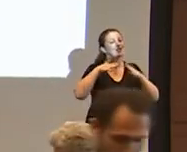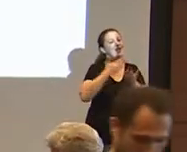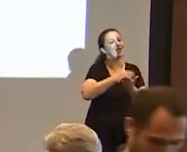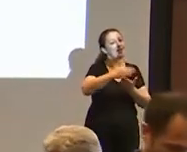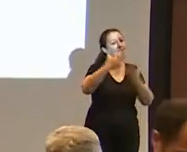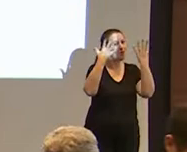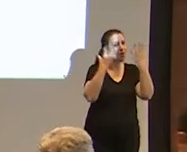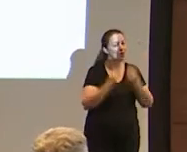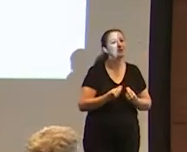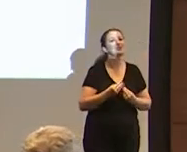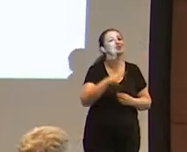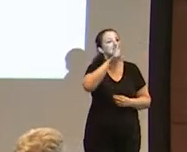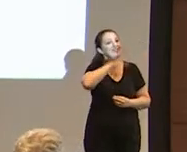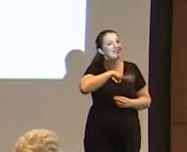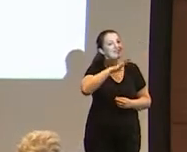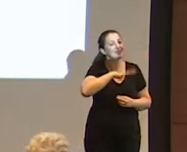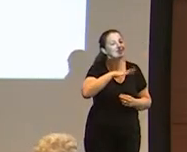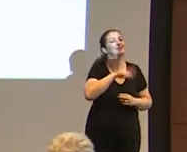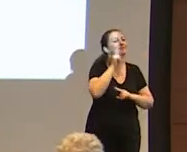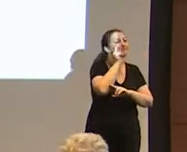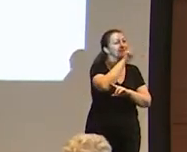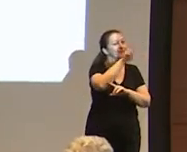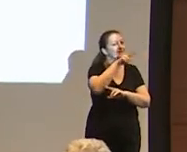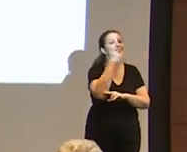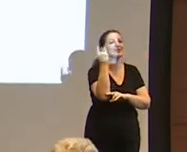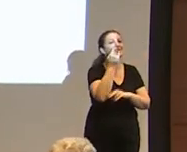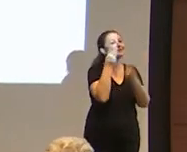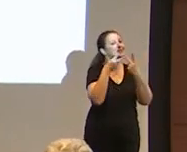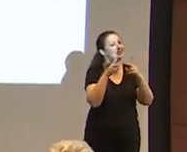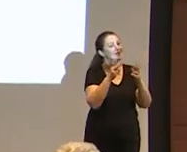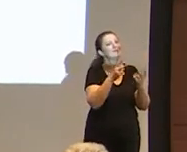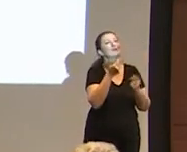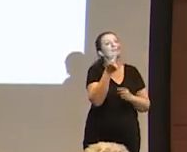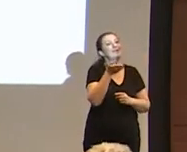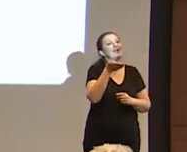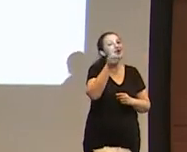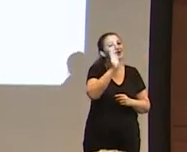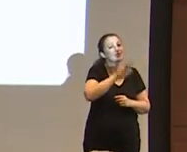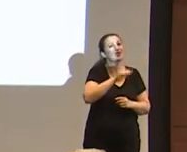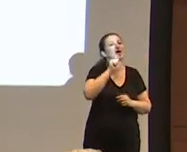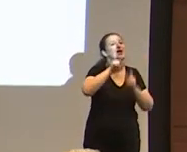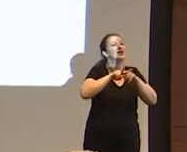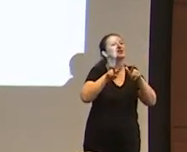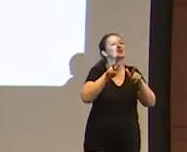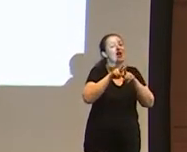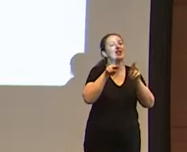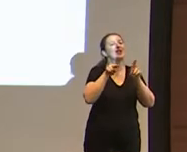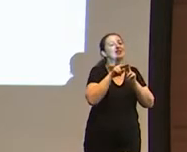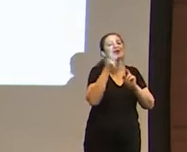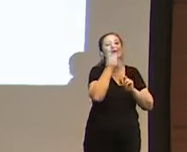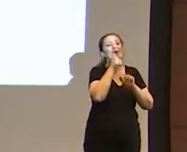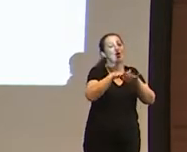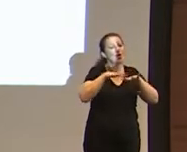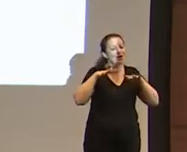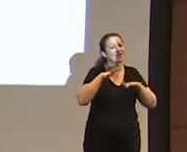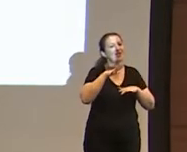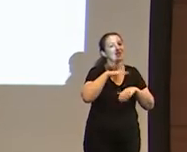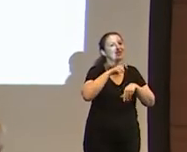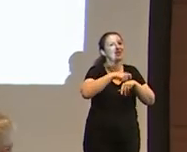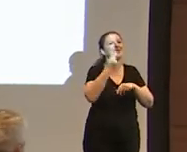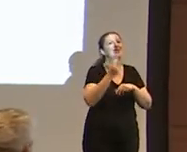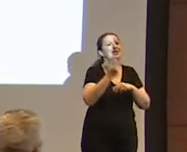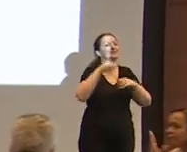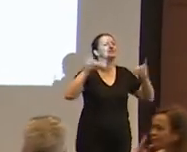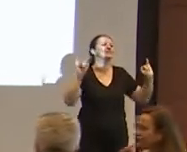code to fill in the evaluation form so this concludes our panel sessions you can now visit